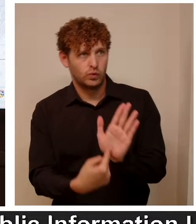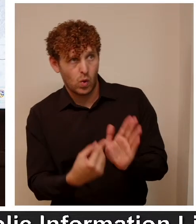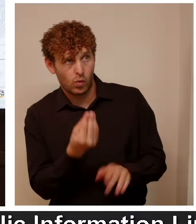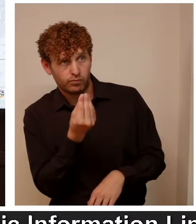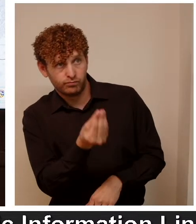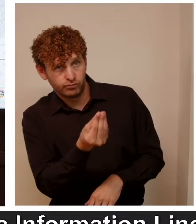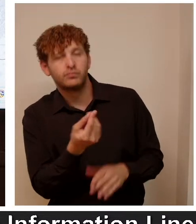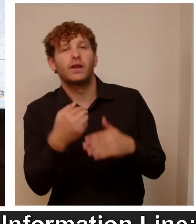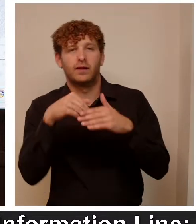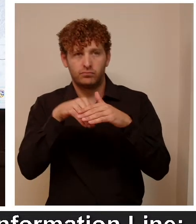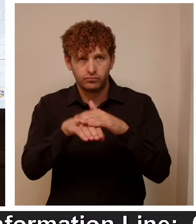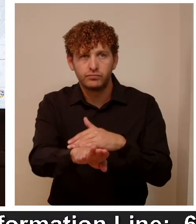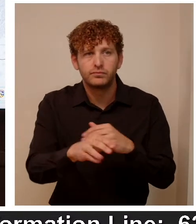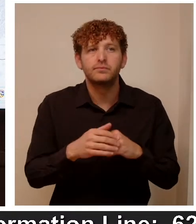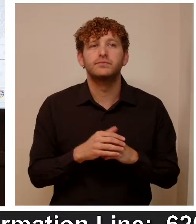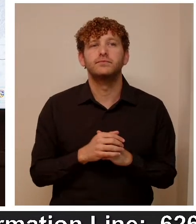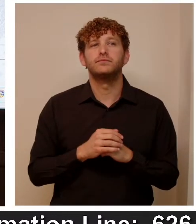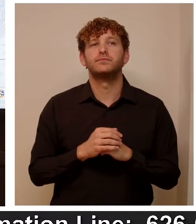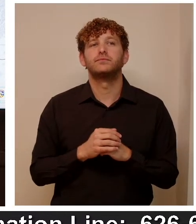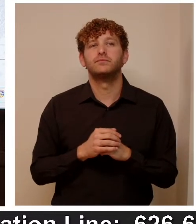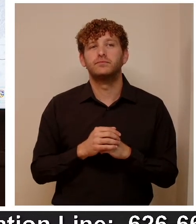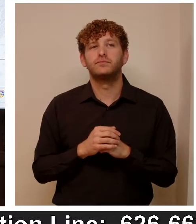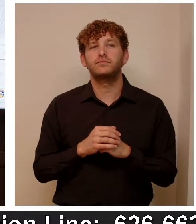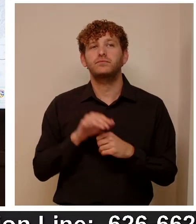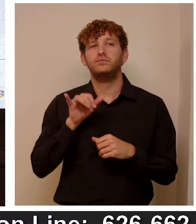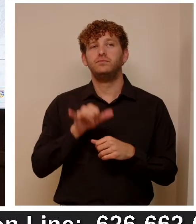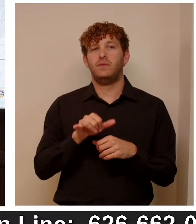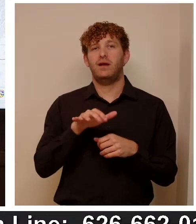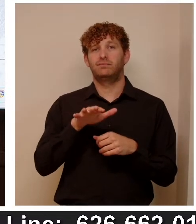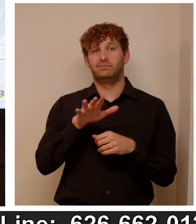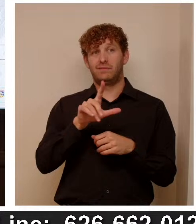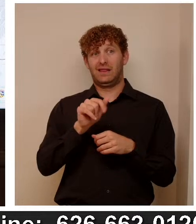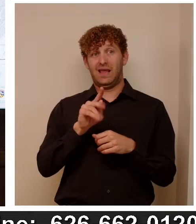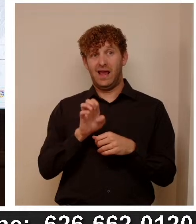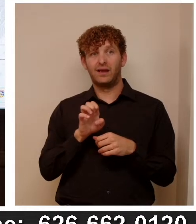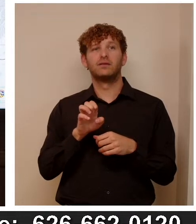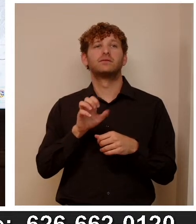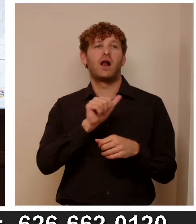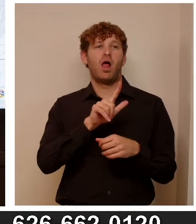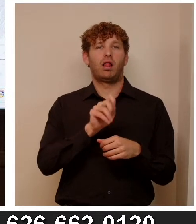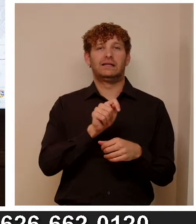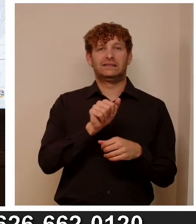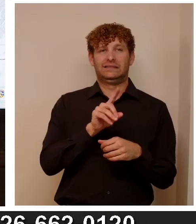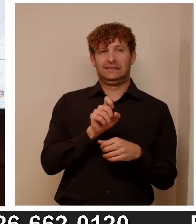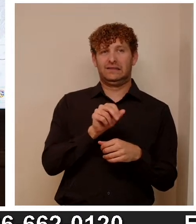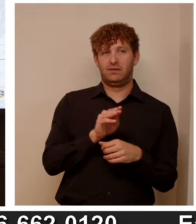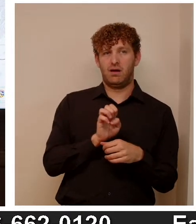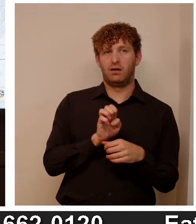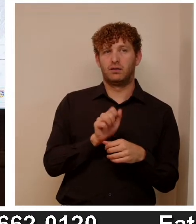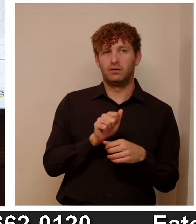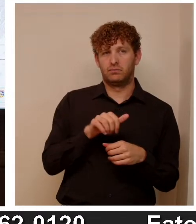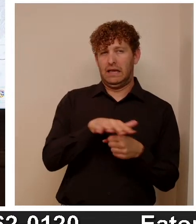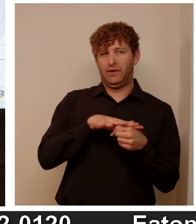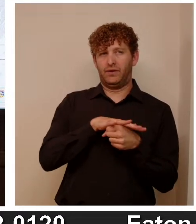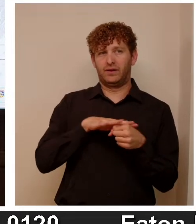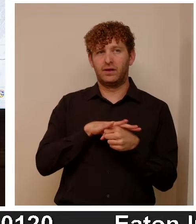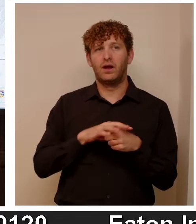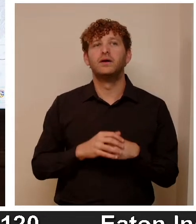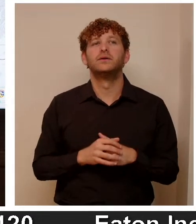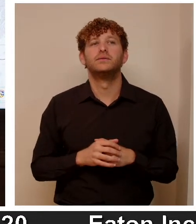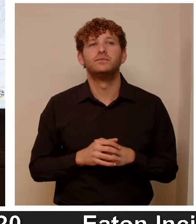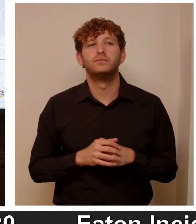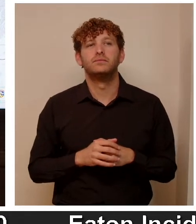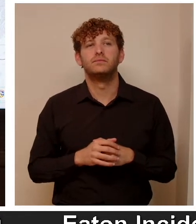Avenue. And then, of course, on the west side of Altadena, still remains open, but it's soft closure. You have to show